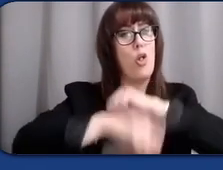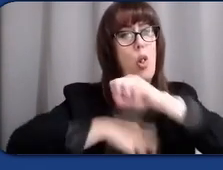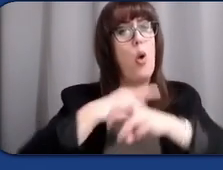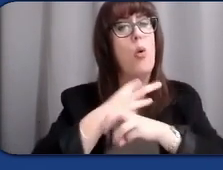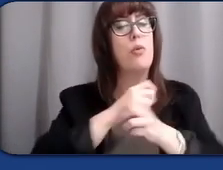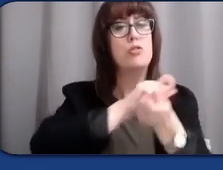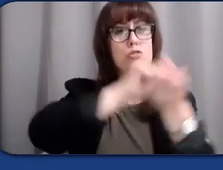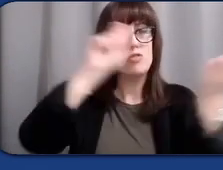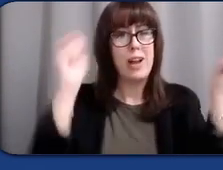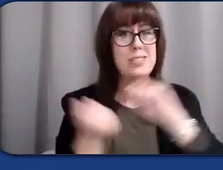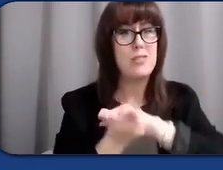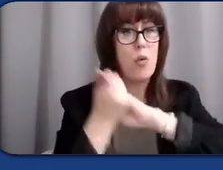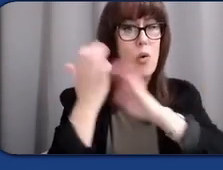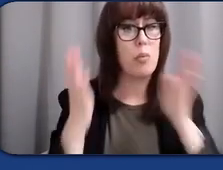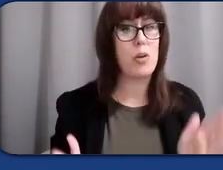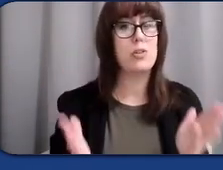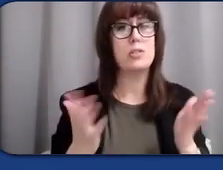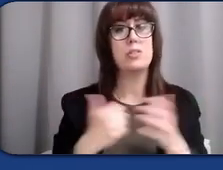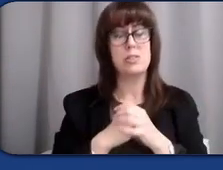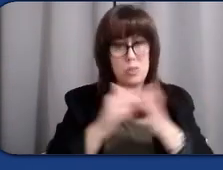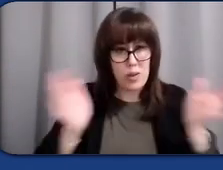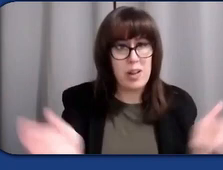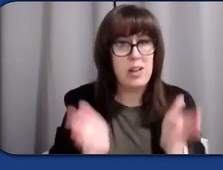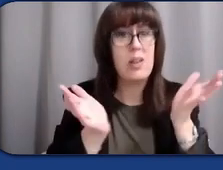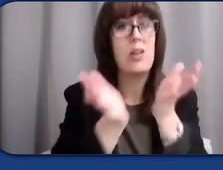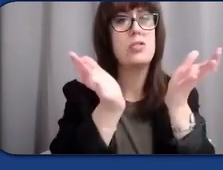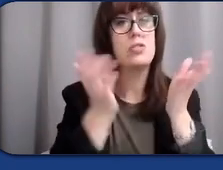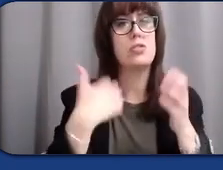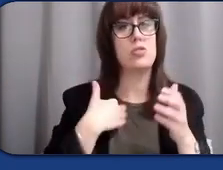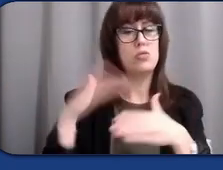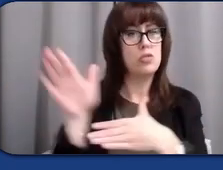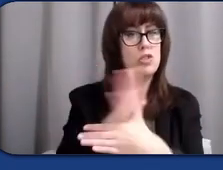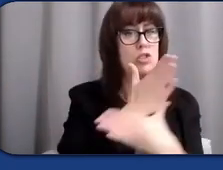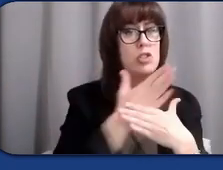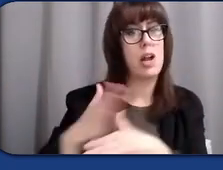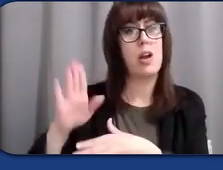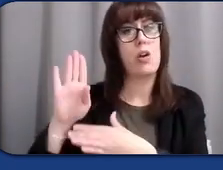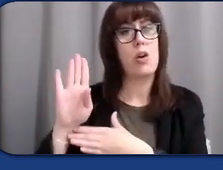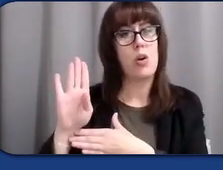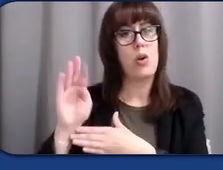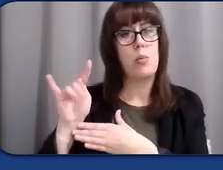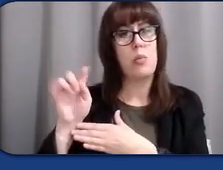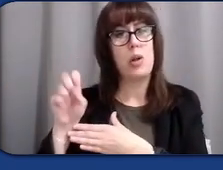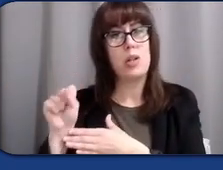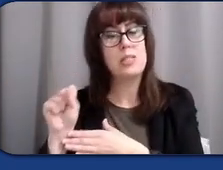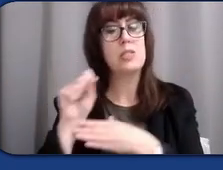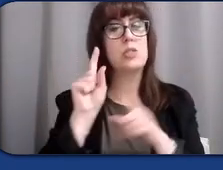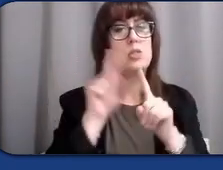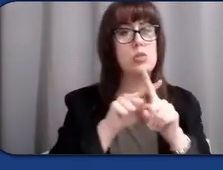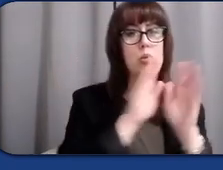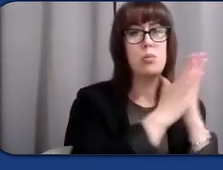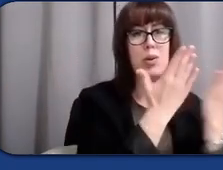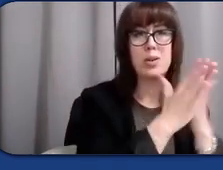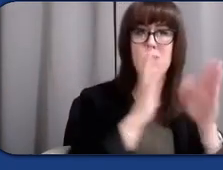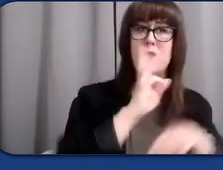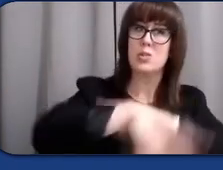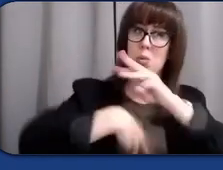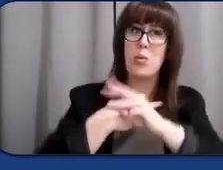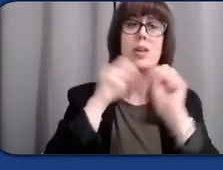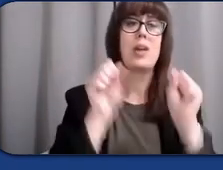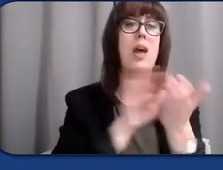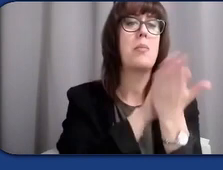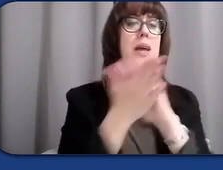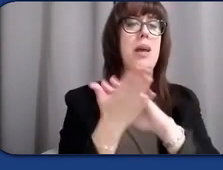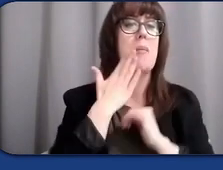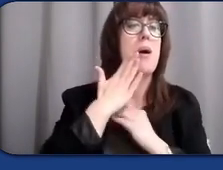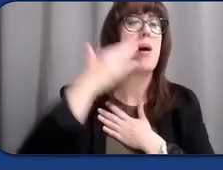ask all of you to be ambassadors of Bullet to Book in your societies, so that we make our world a better